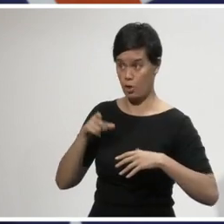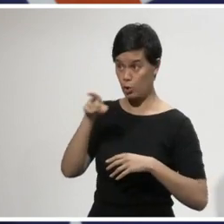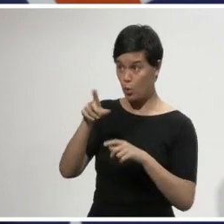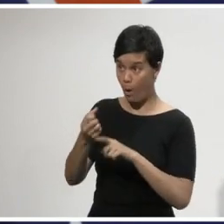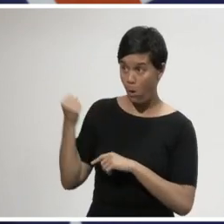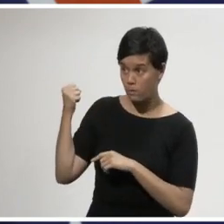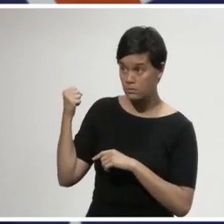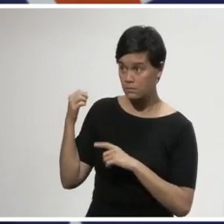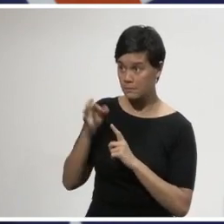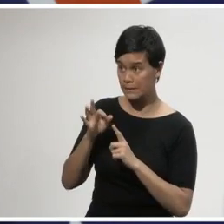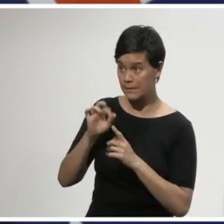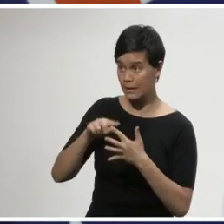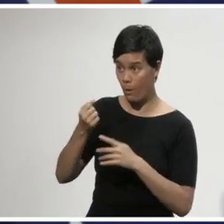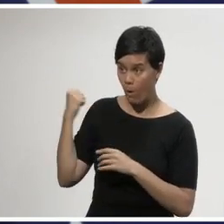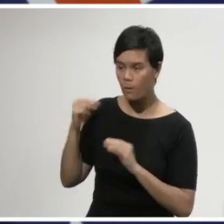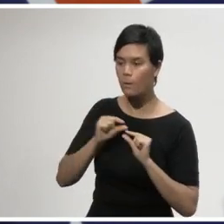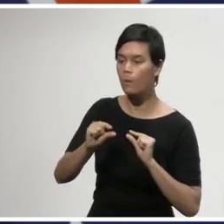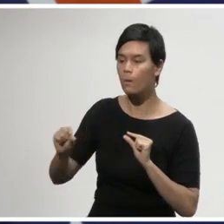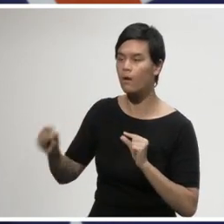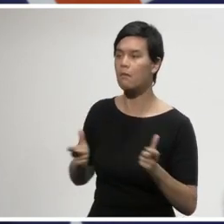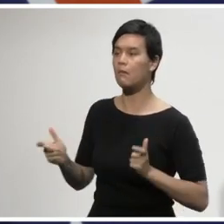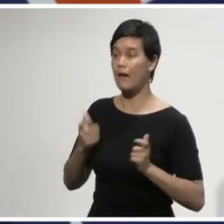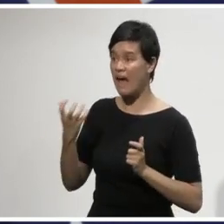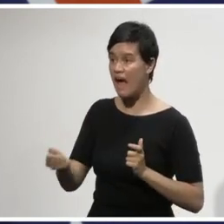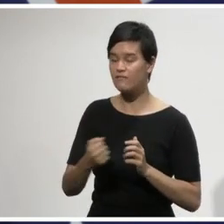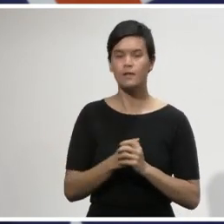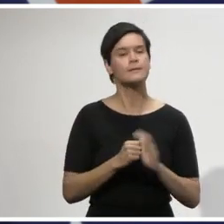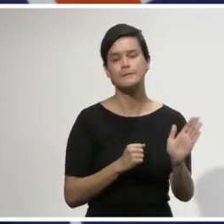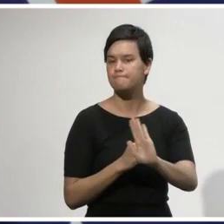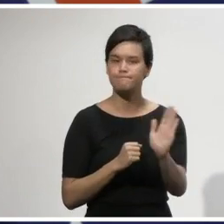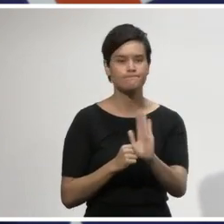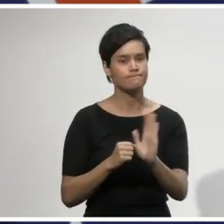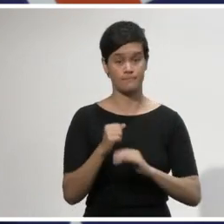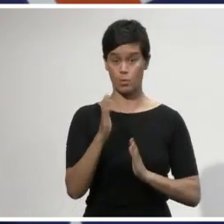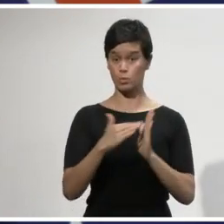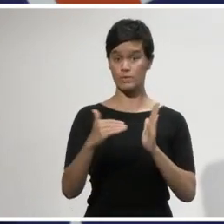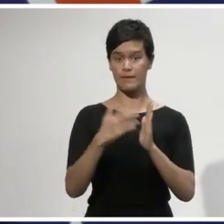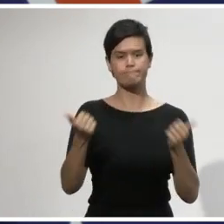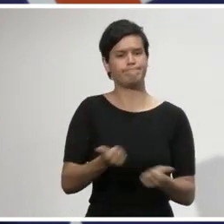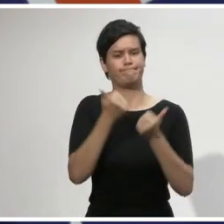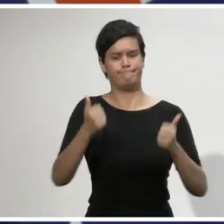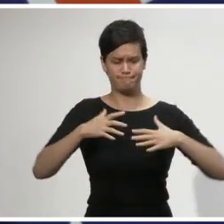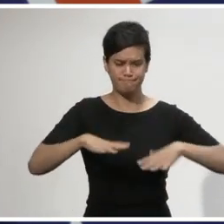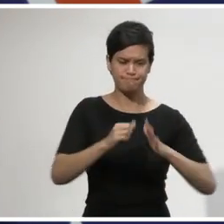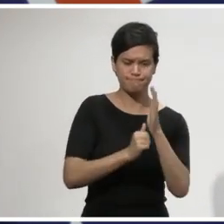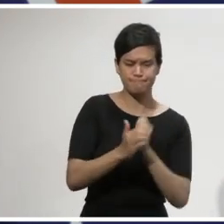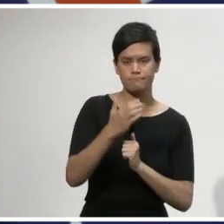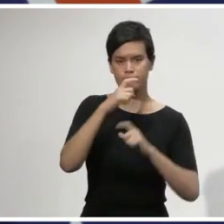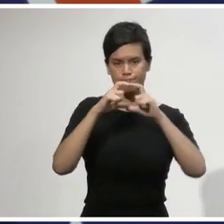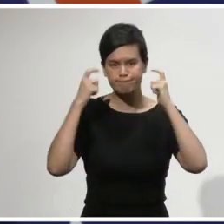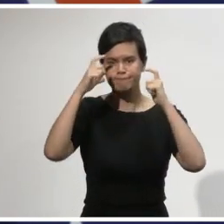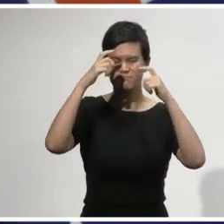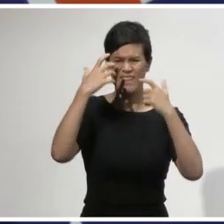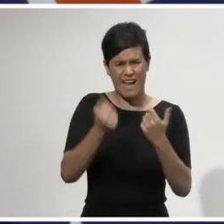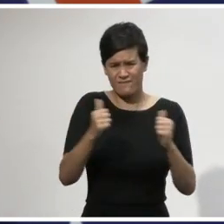with distribution of PPE. The country does have sufficient stocks of PPE, and we've been working closely with DHBs to ensure